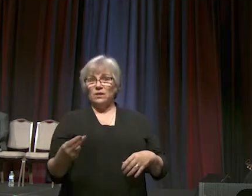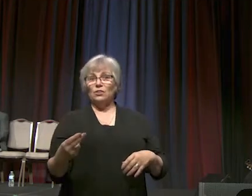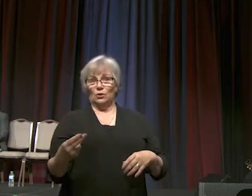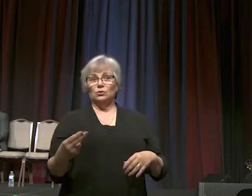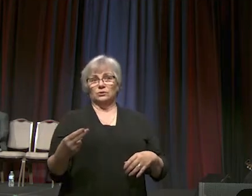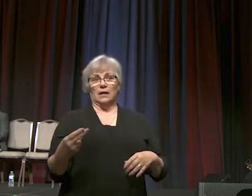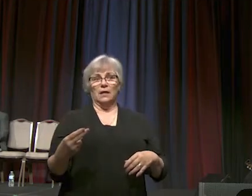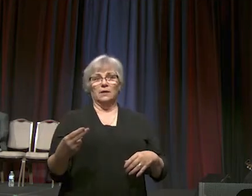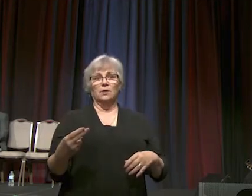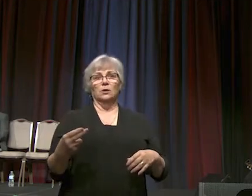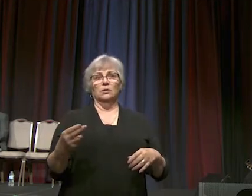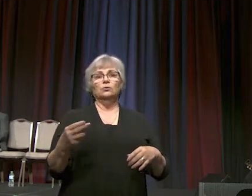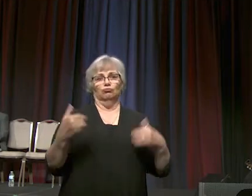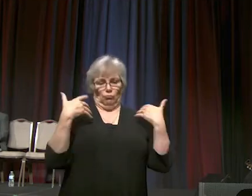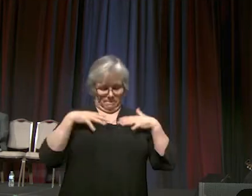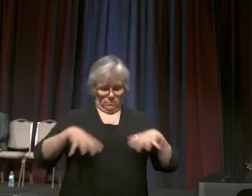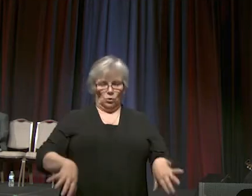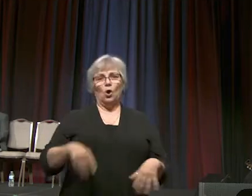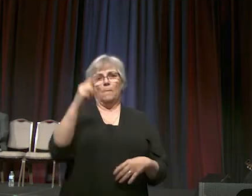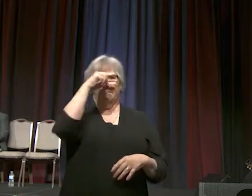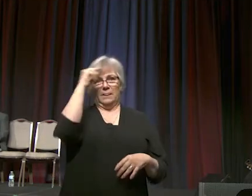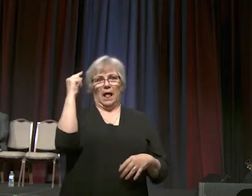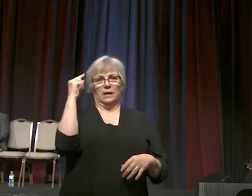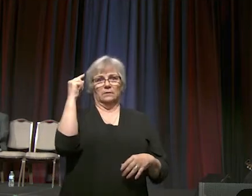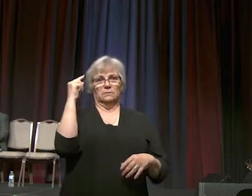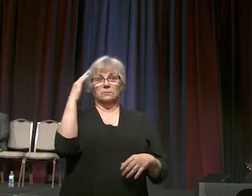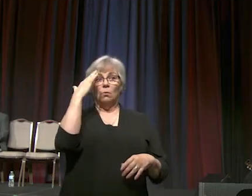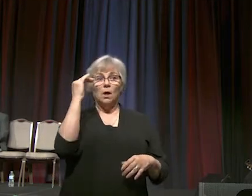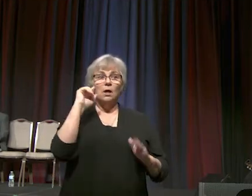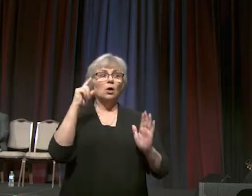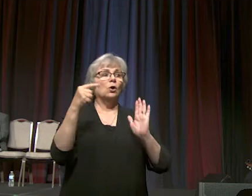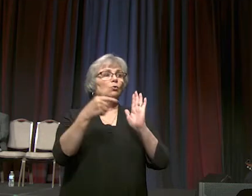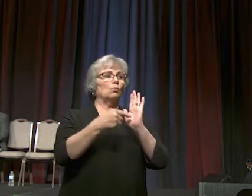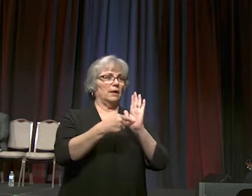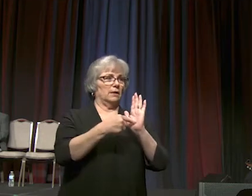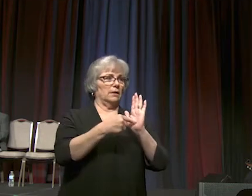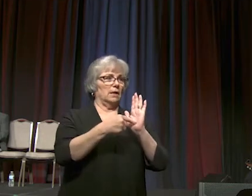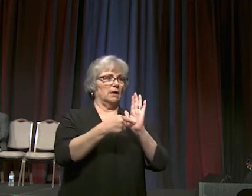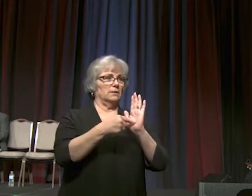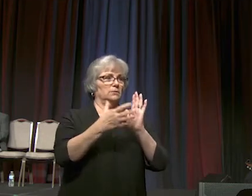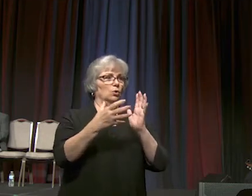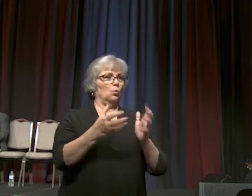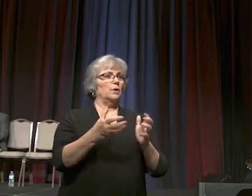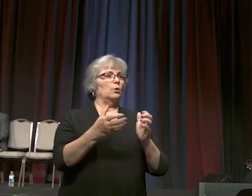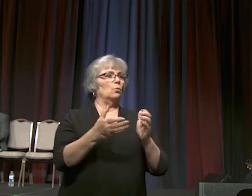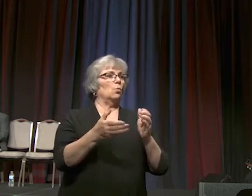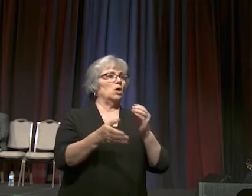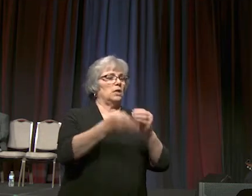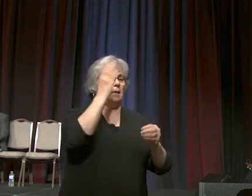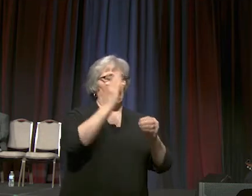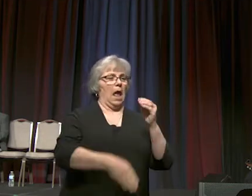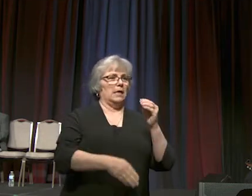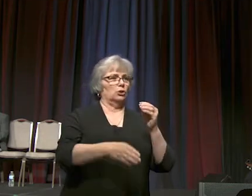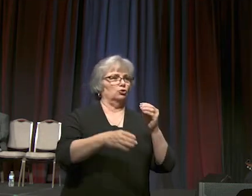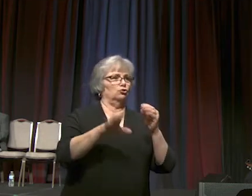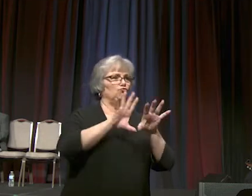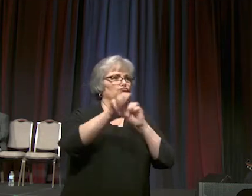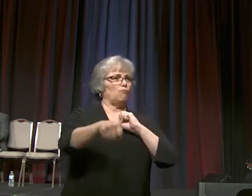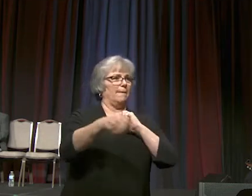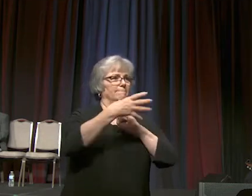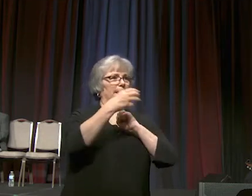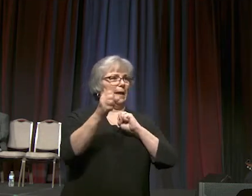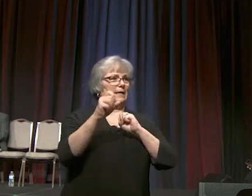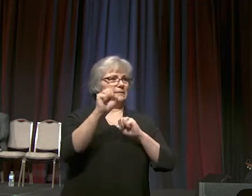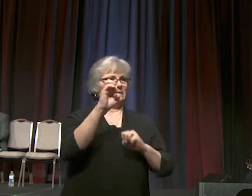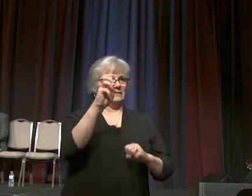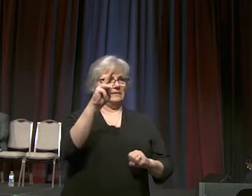black to recognize that we are looking for an end to rape and sexual violence. So I encourage you to go to the